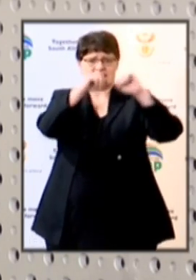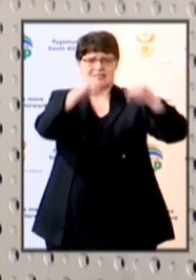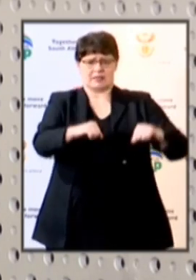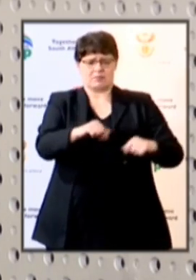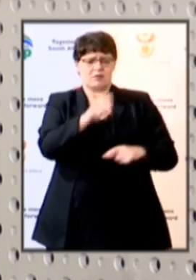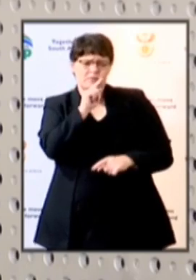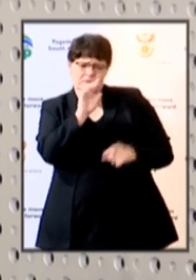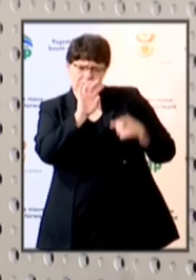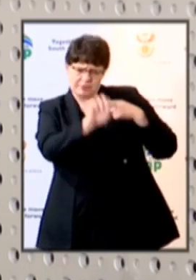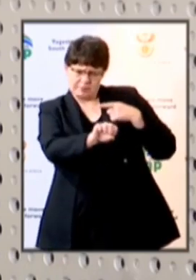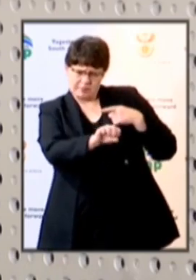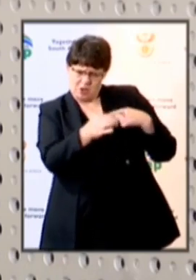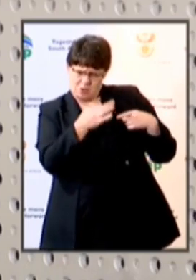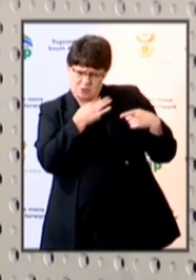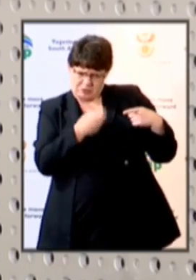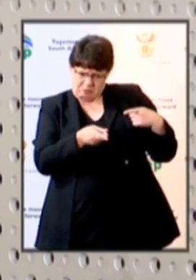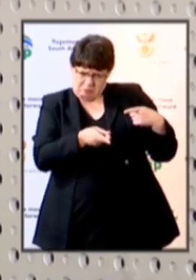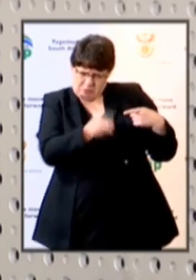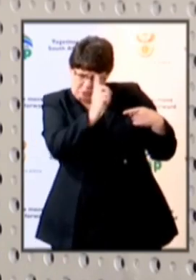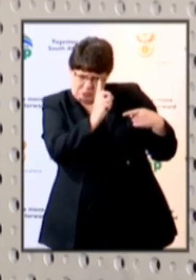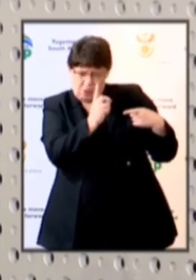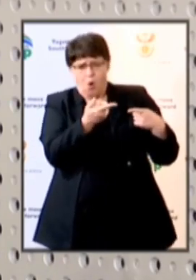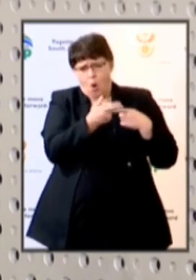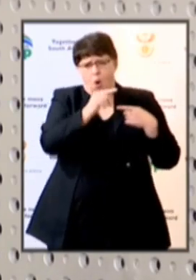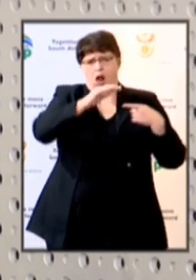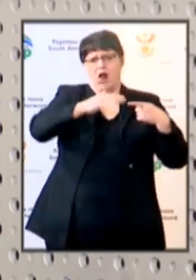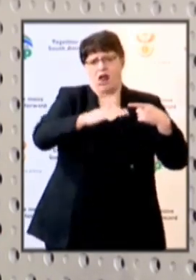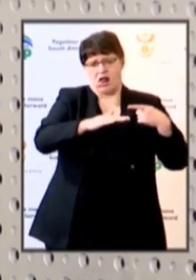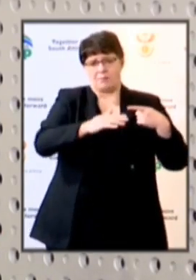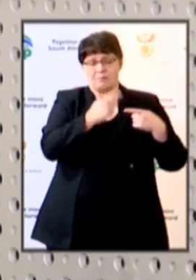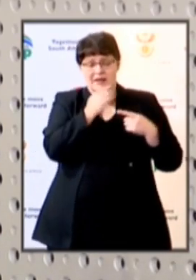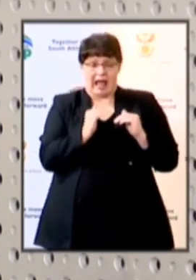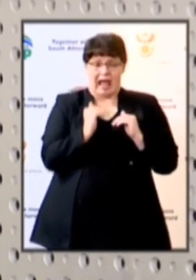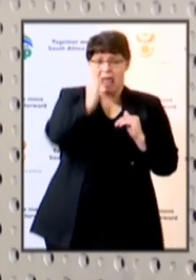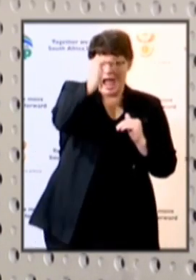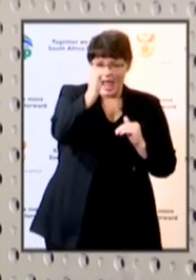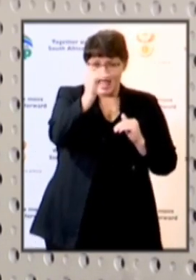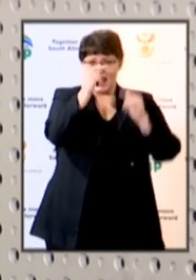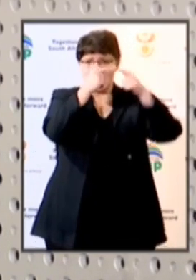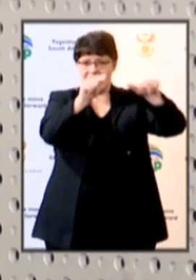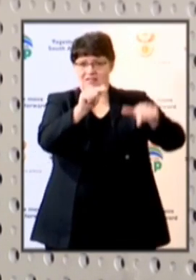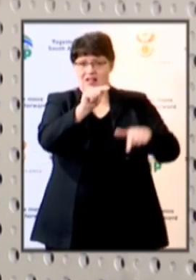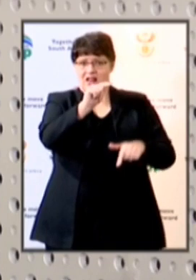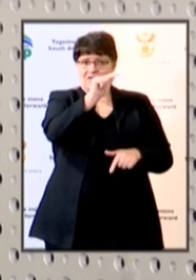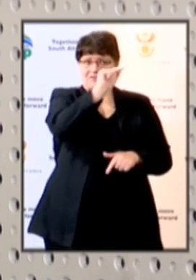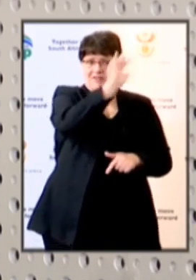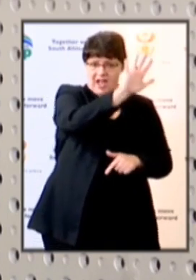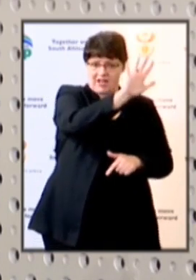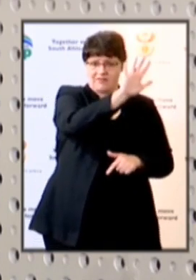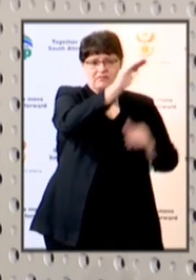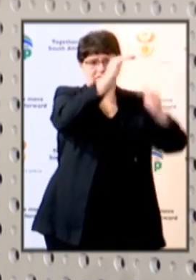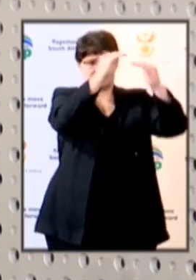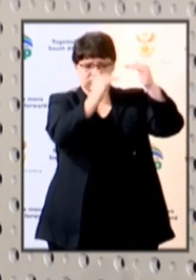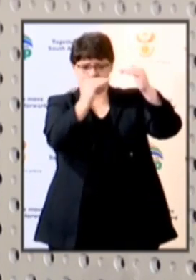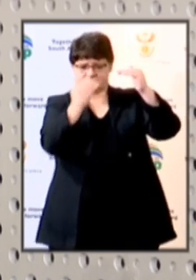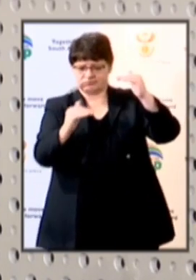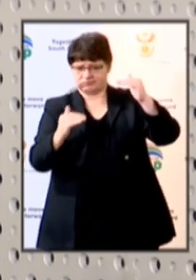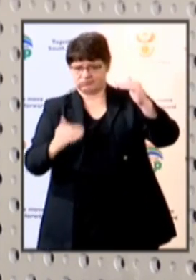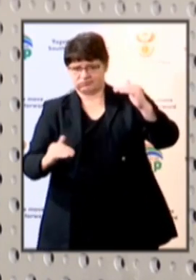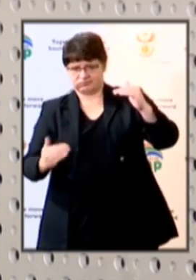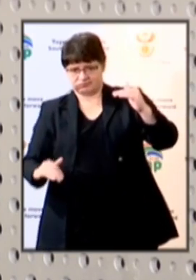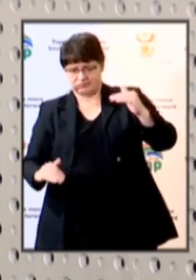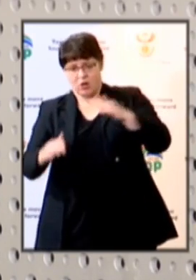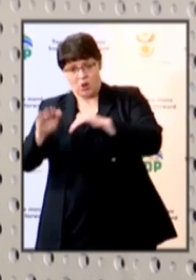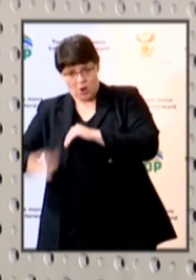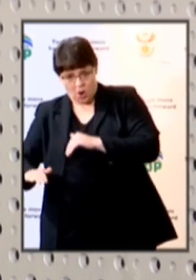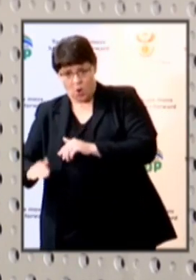the degree of risk, from the highest being level 5 to the lowest being level 1. Second, we'll have an